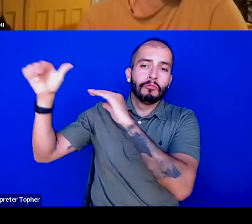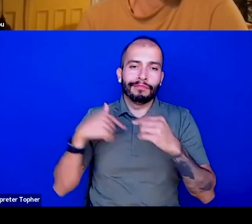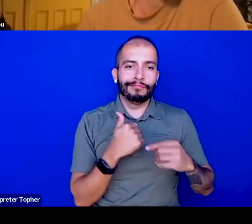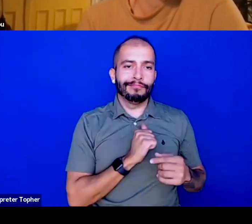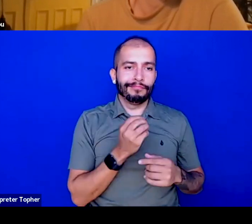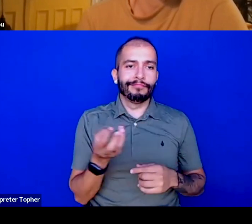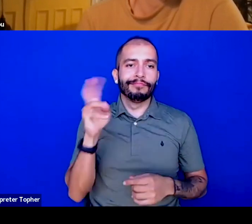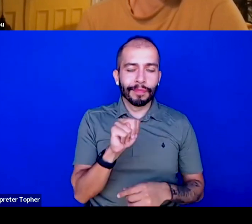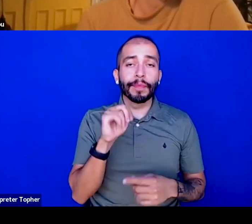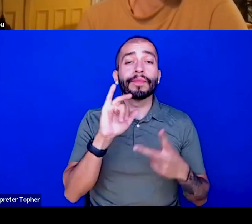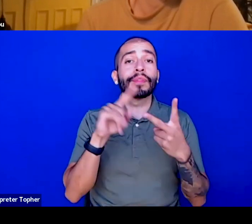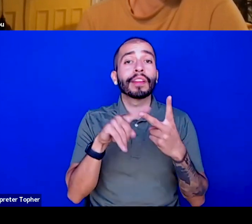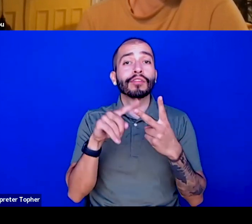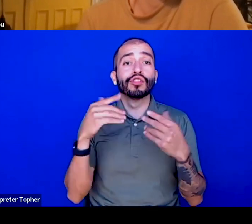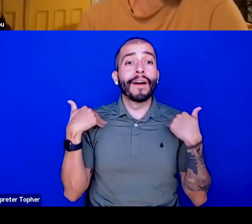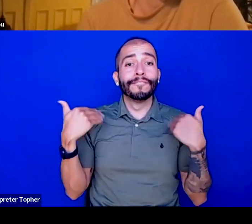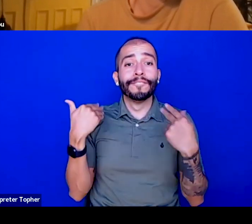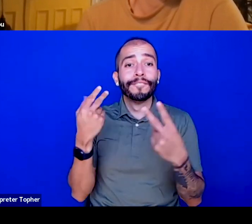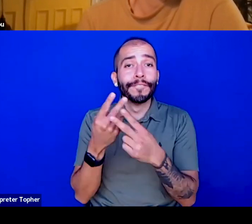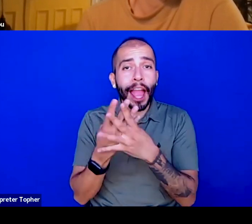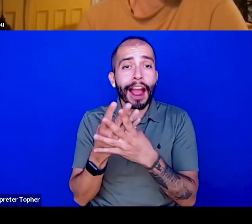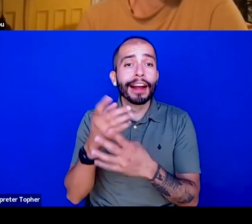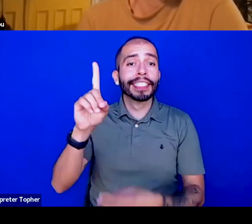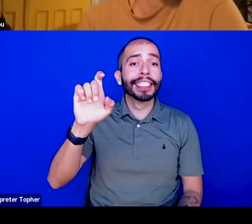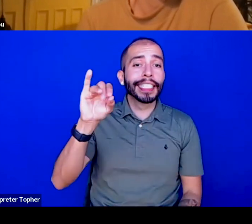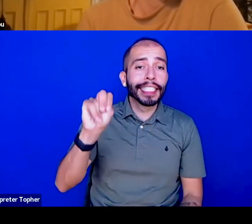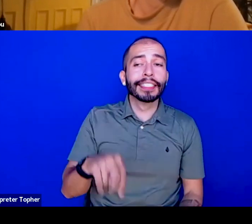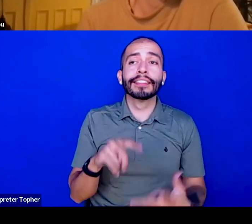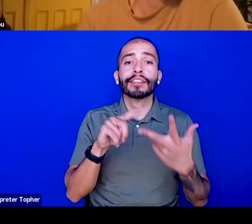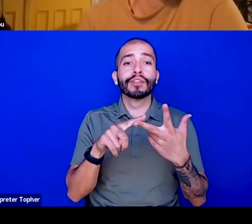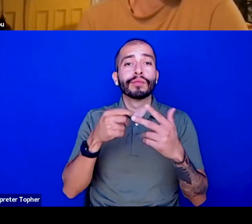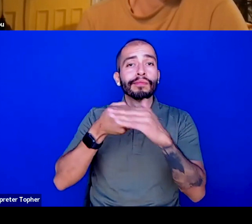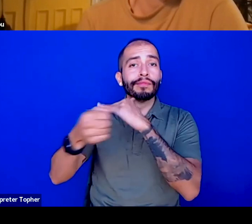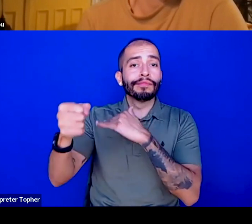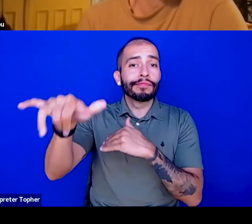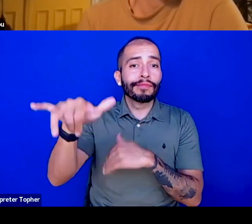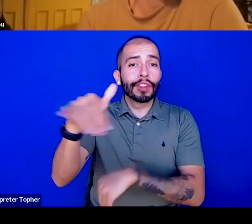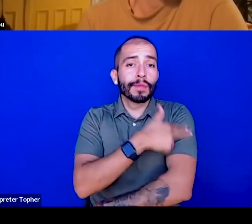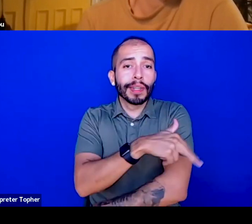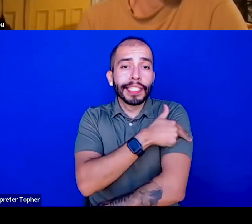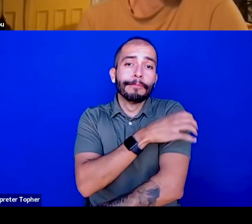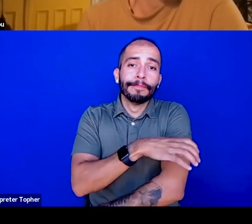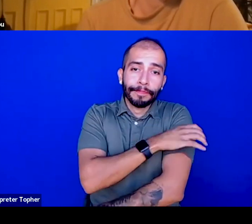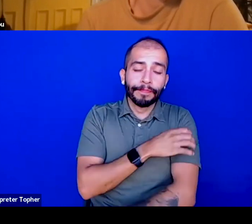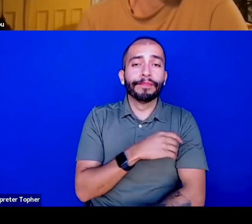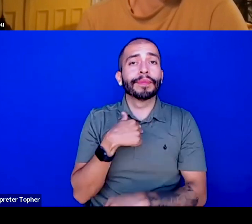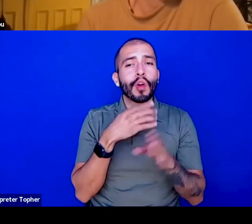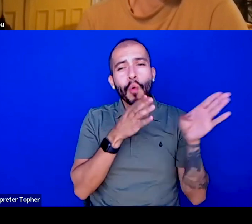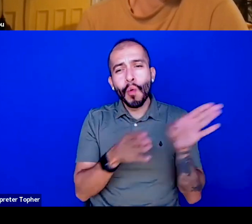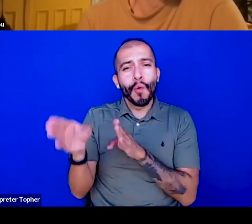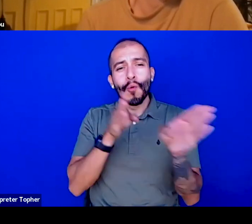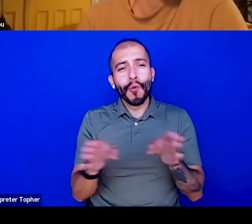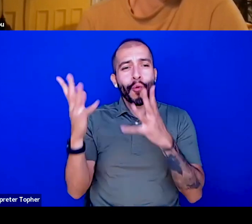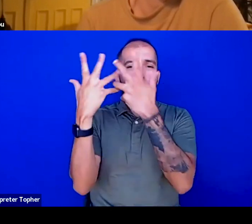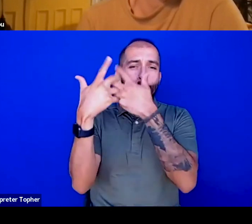here in the city of Baltimore, and being a healer and a person that sits at the feet of my